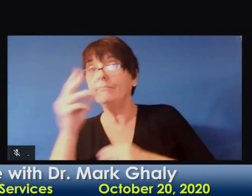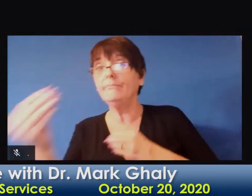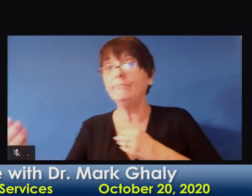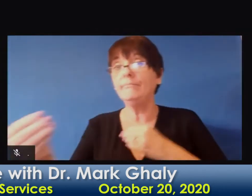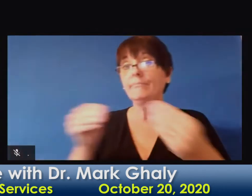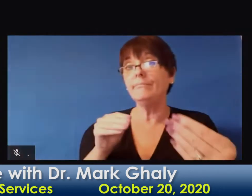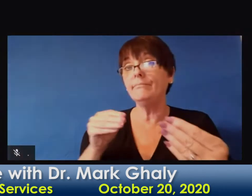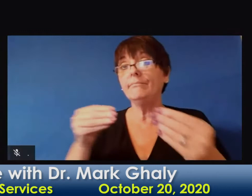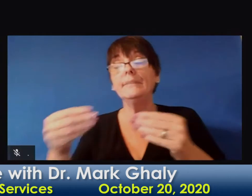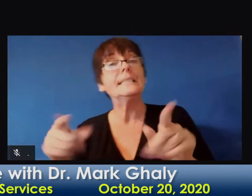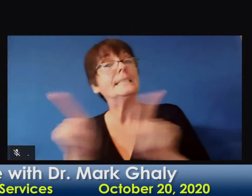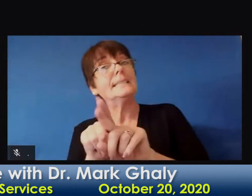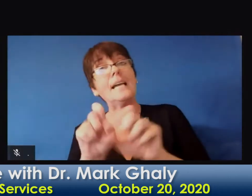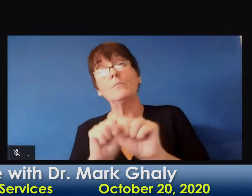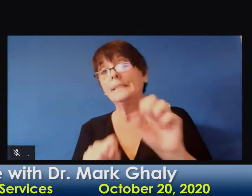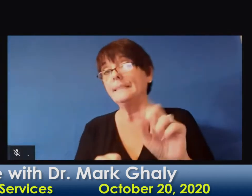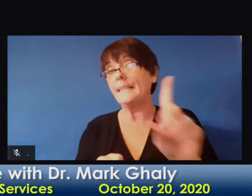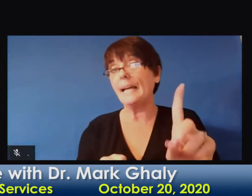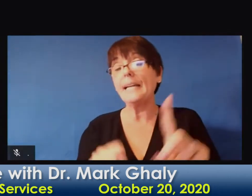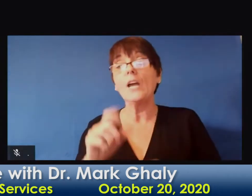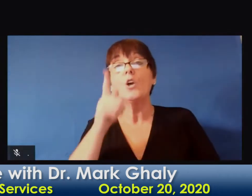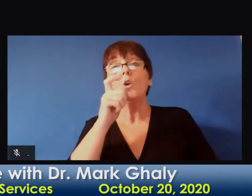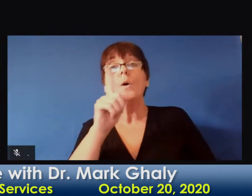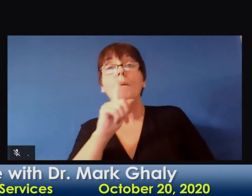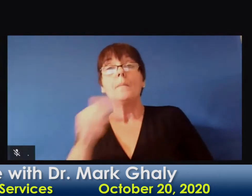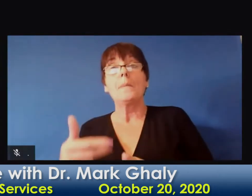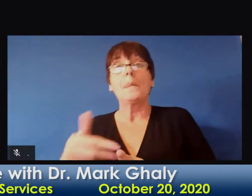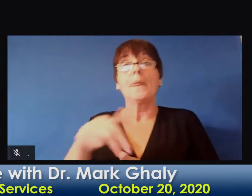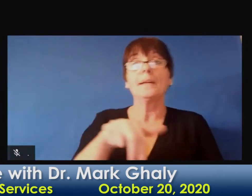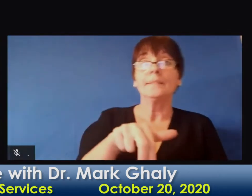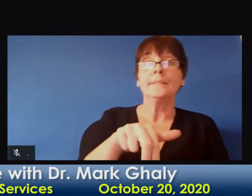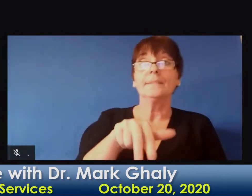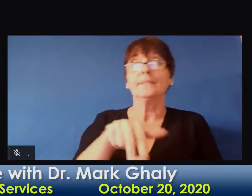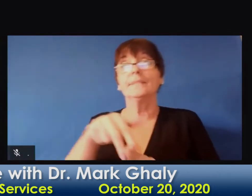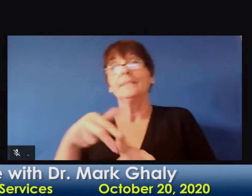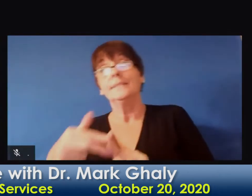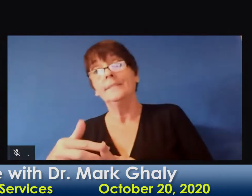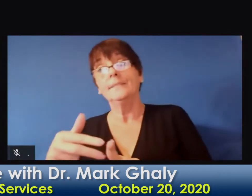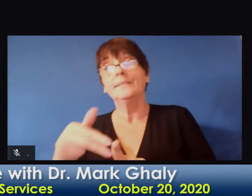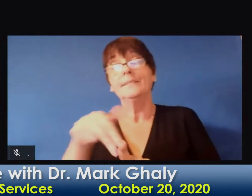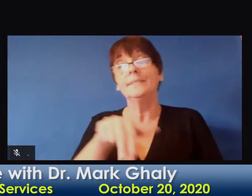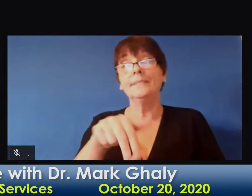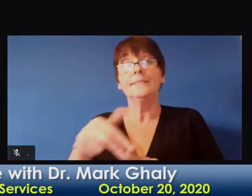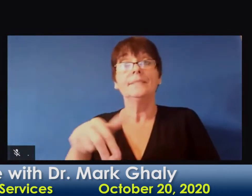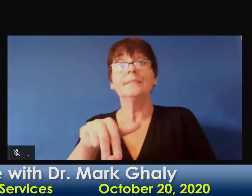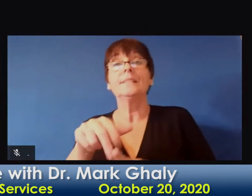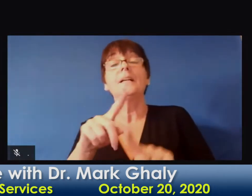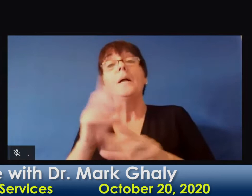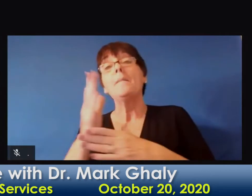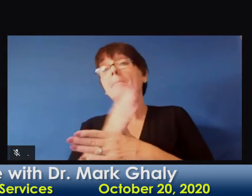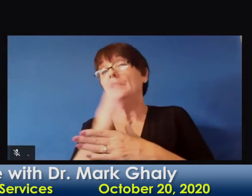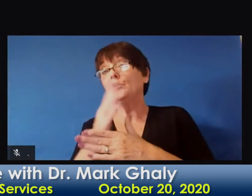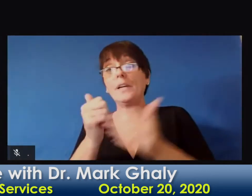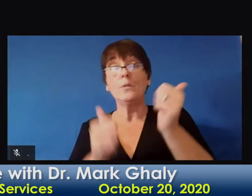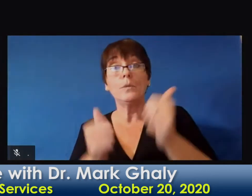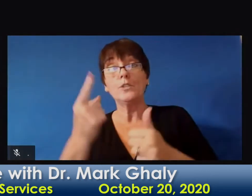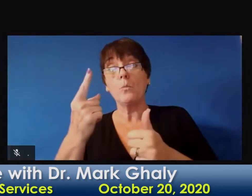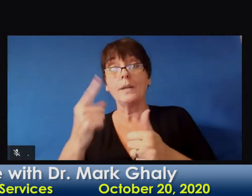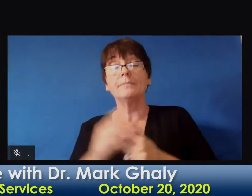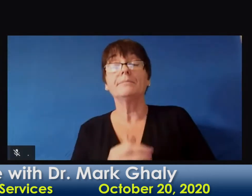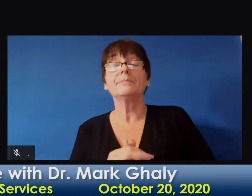that with San Diego and other counties that are sort of living on a specific threshold on whatever tier, between whichever two